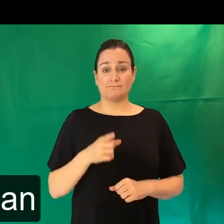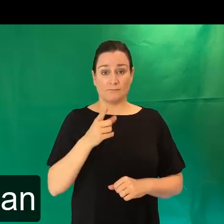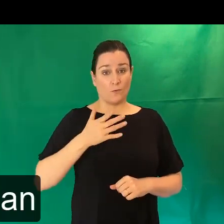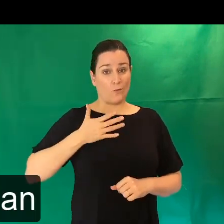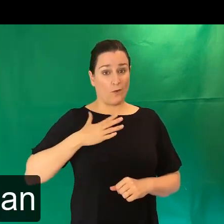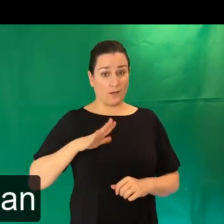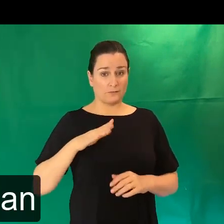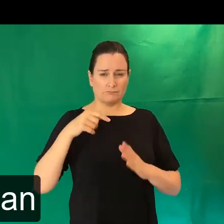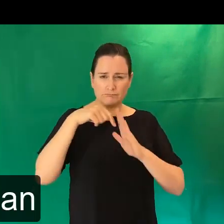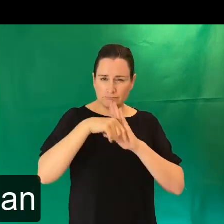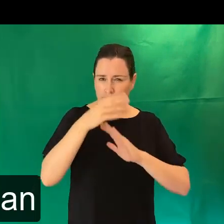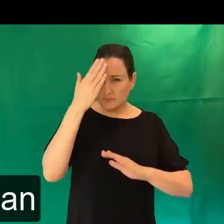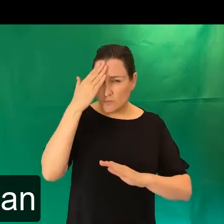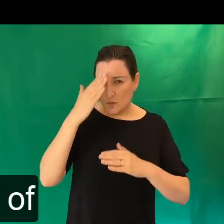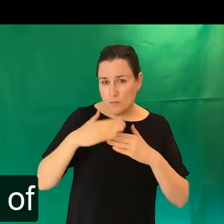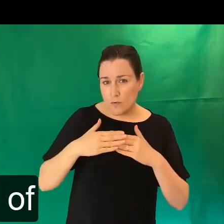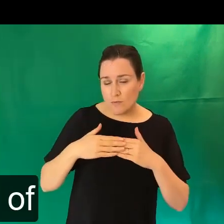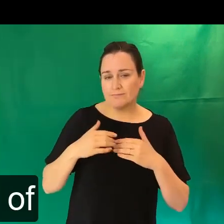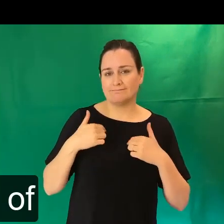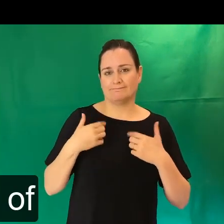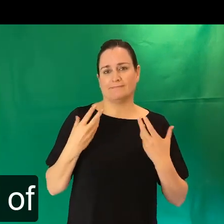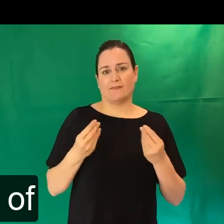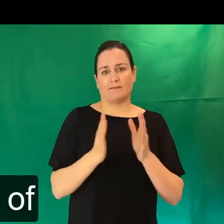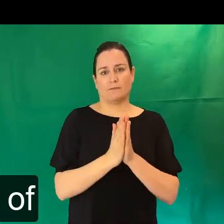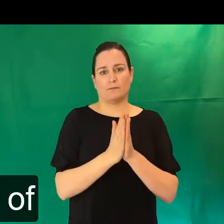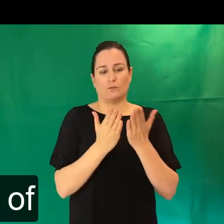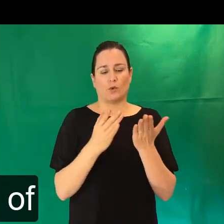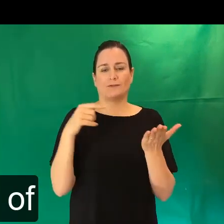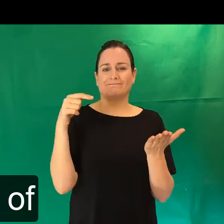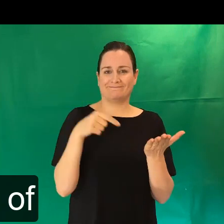If you do want to know more, there is an introductory